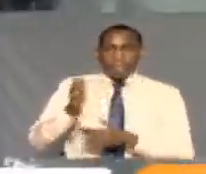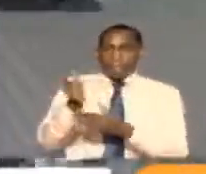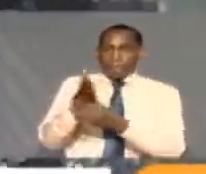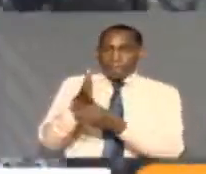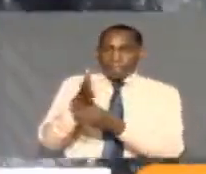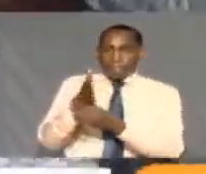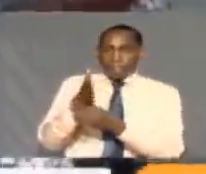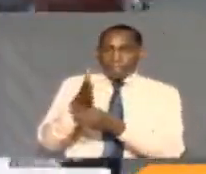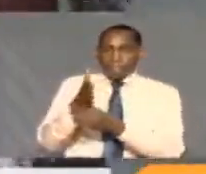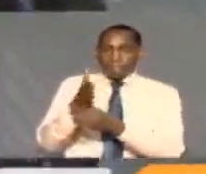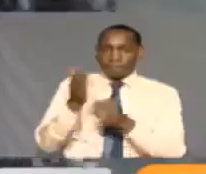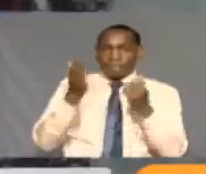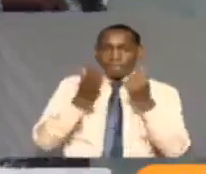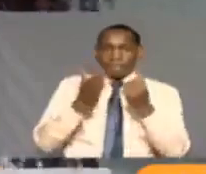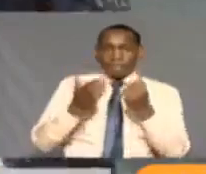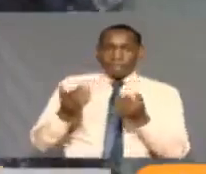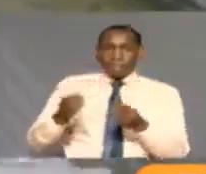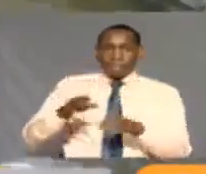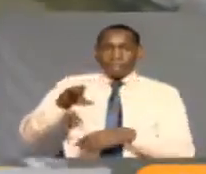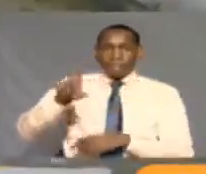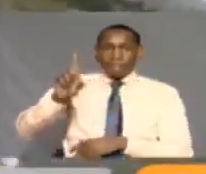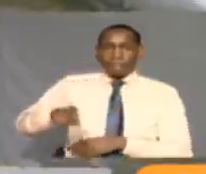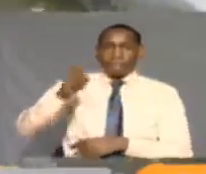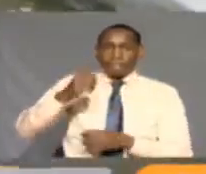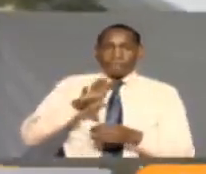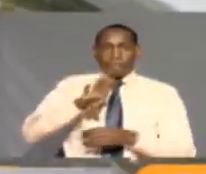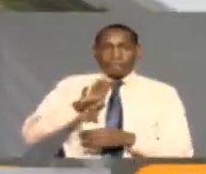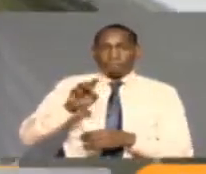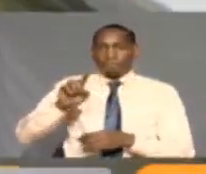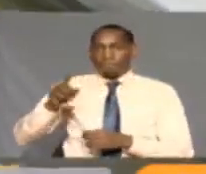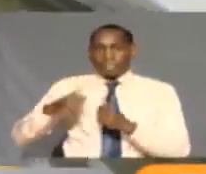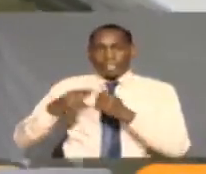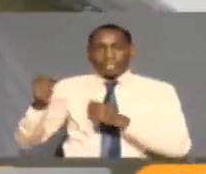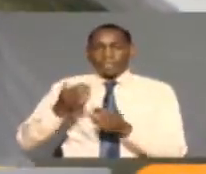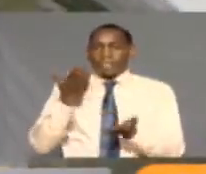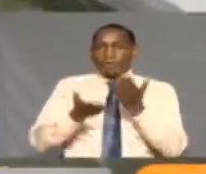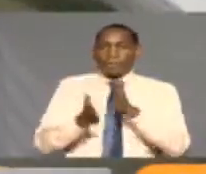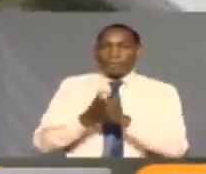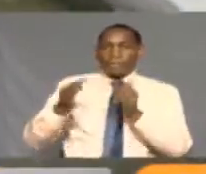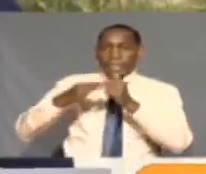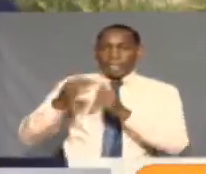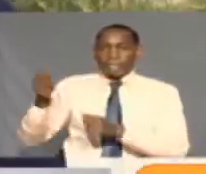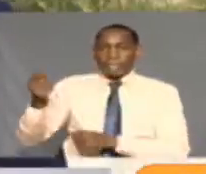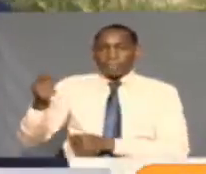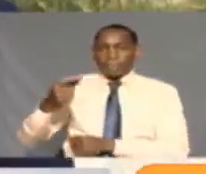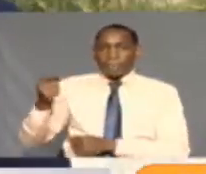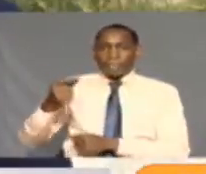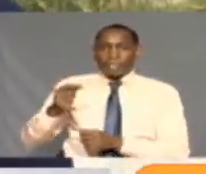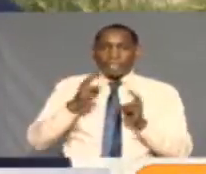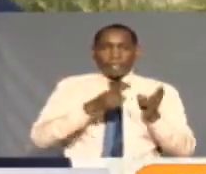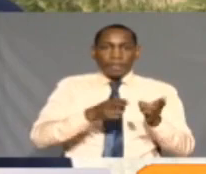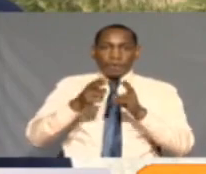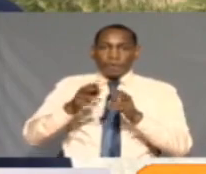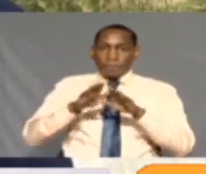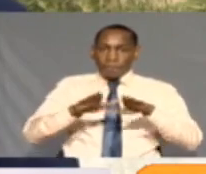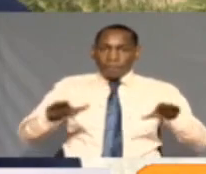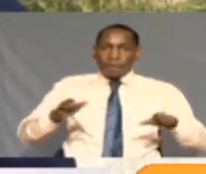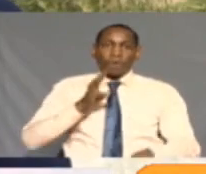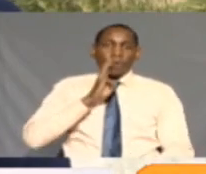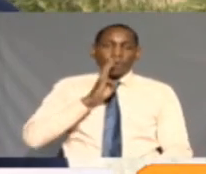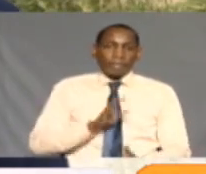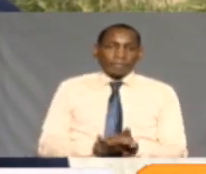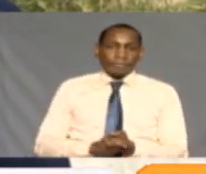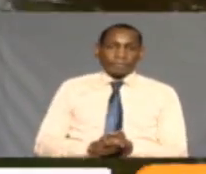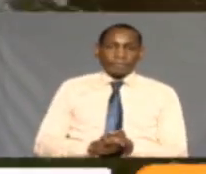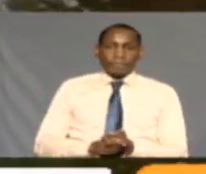here is harvested between 4 to 6 months, compared to 8 months in normal ponds. So we make sure that the temperatures are right,